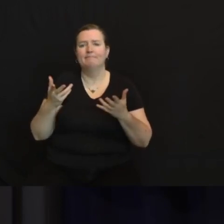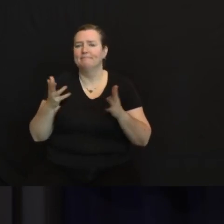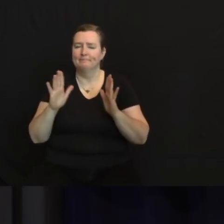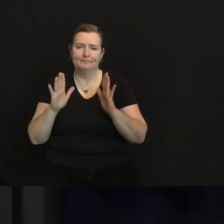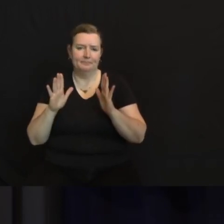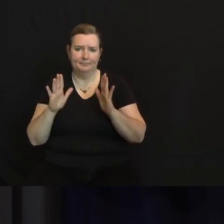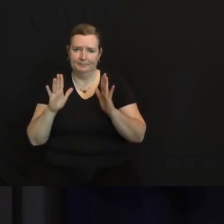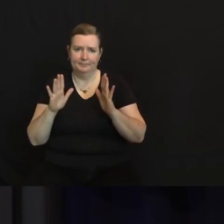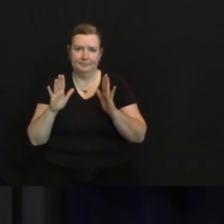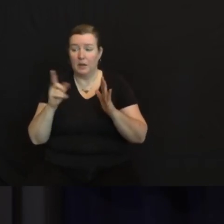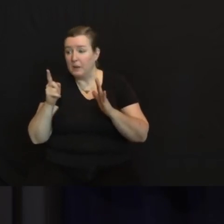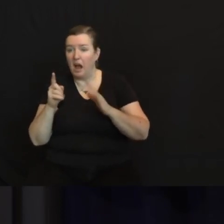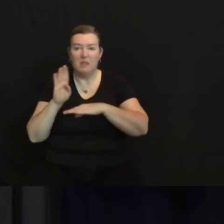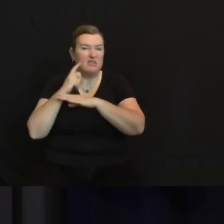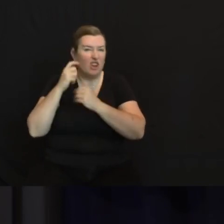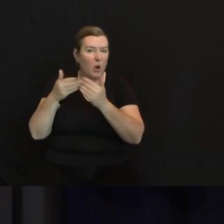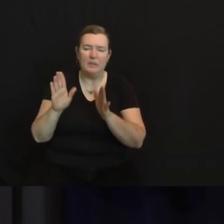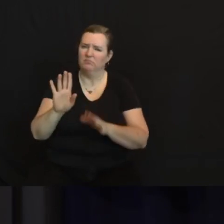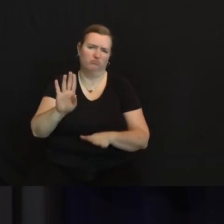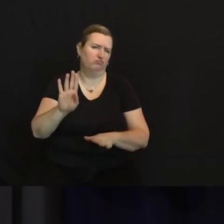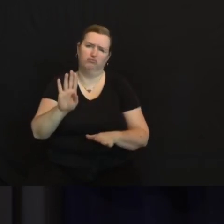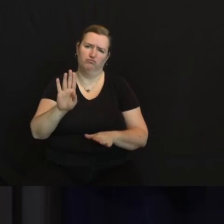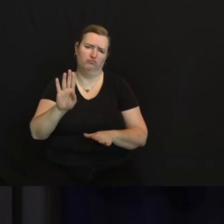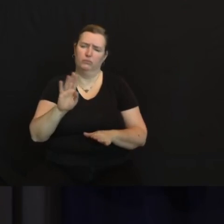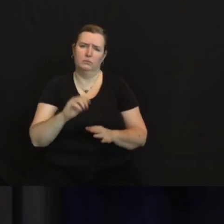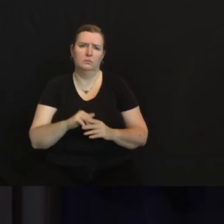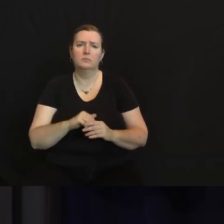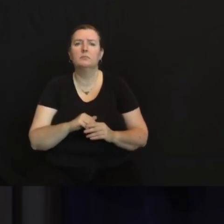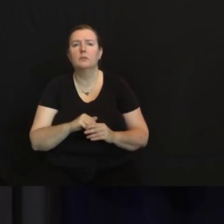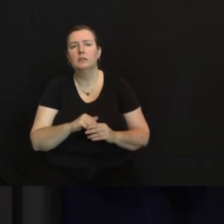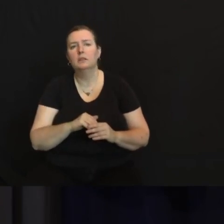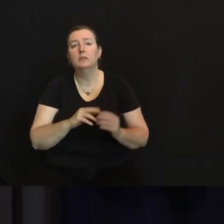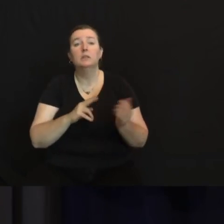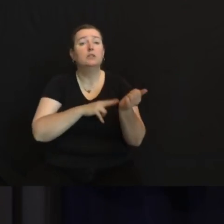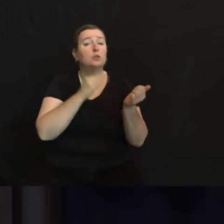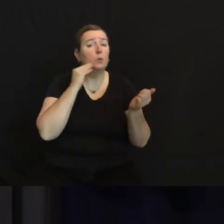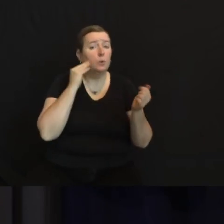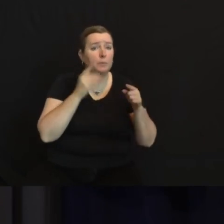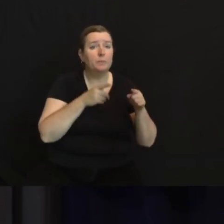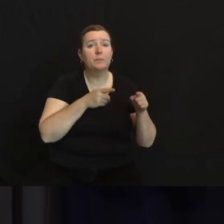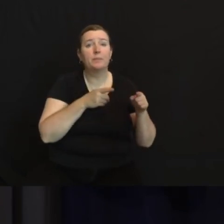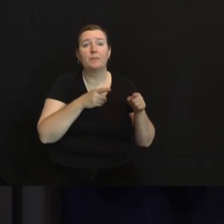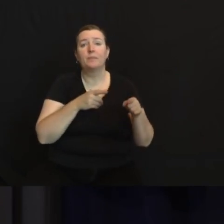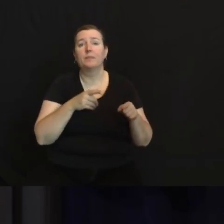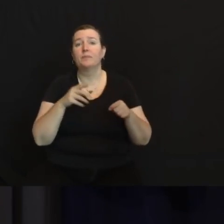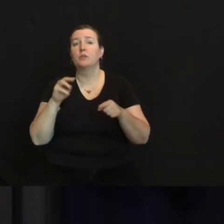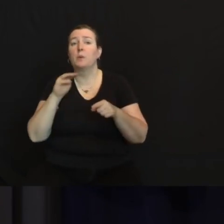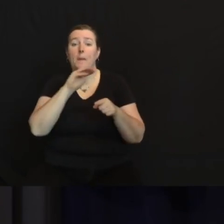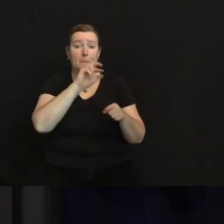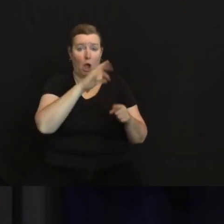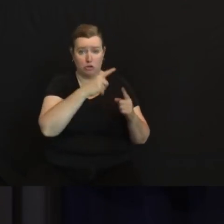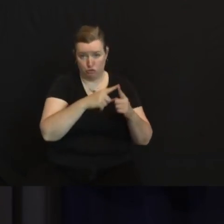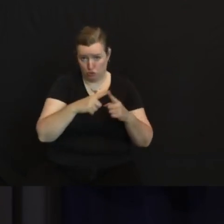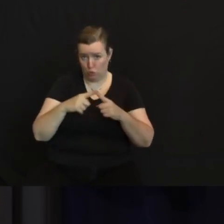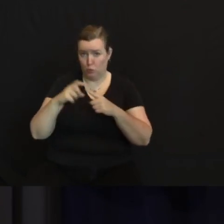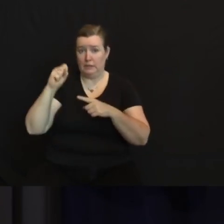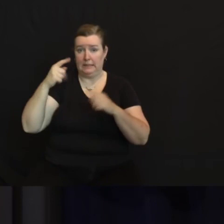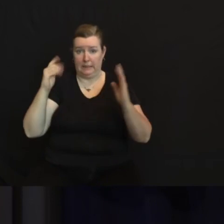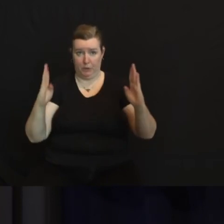Excluding schools, congregate living, and healthcare, from March to the fall, October, we see the largest percentage